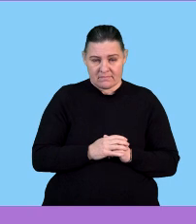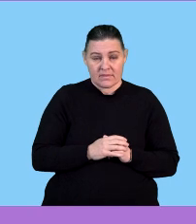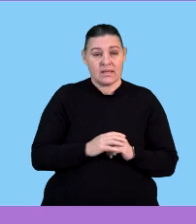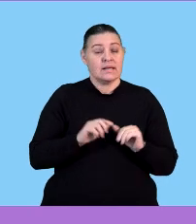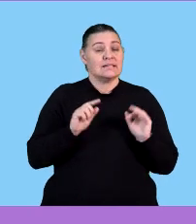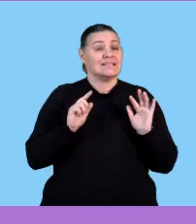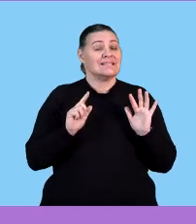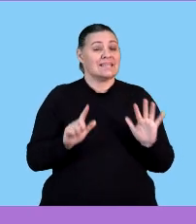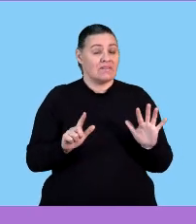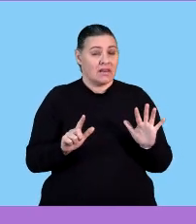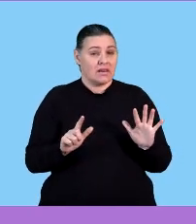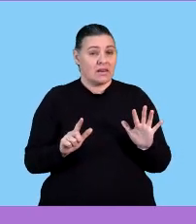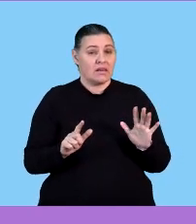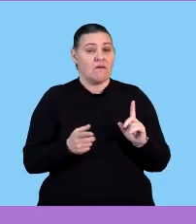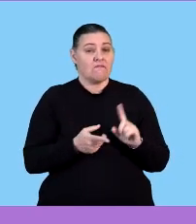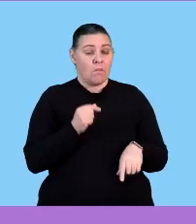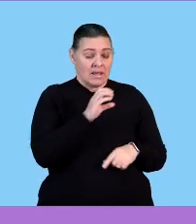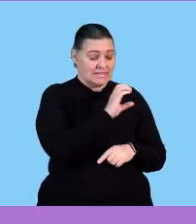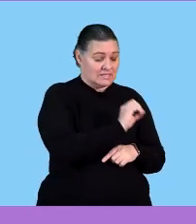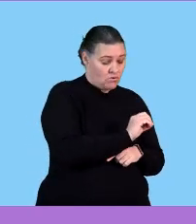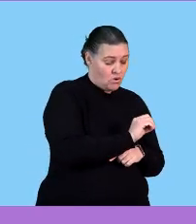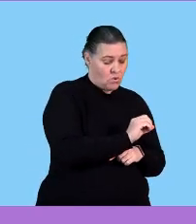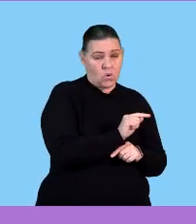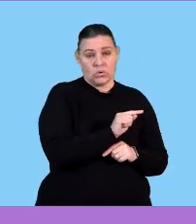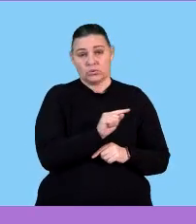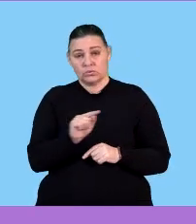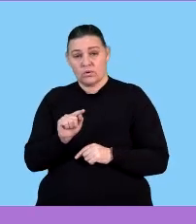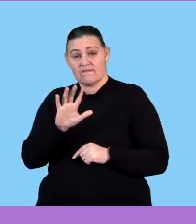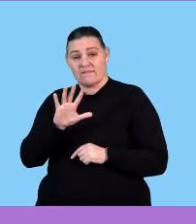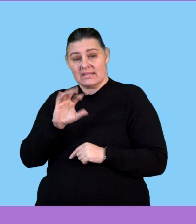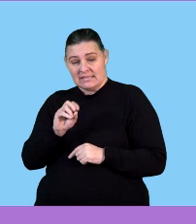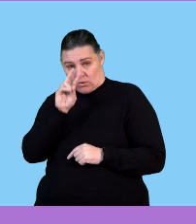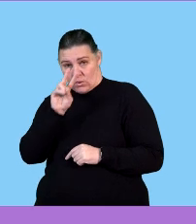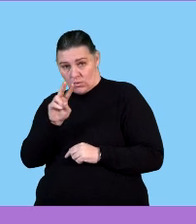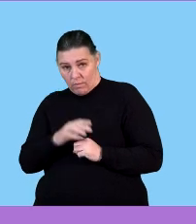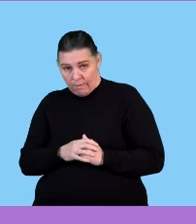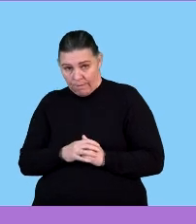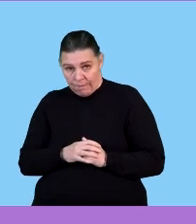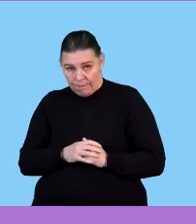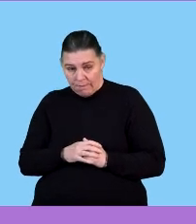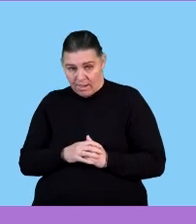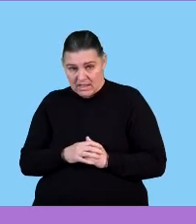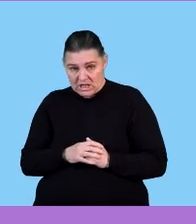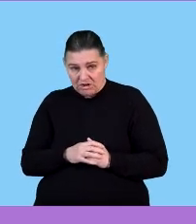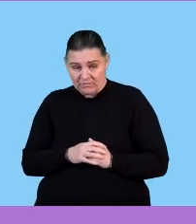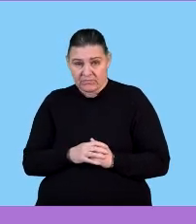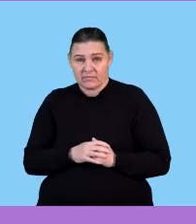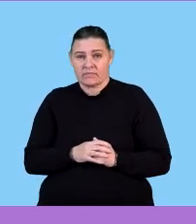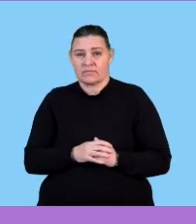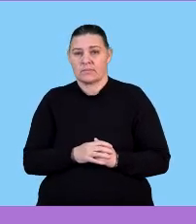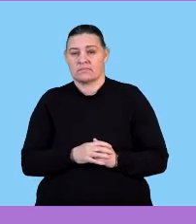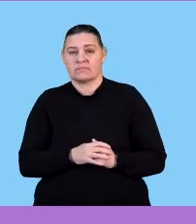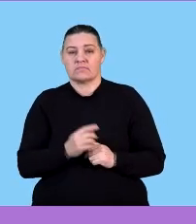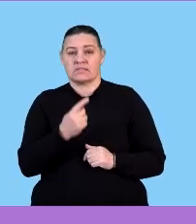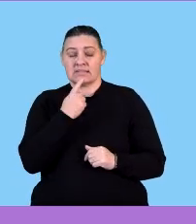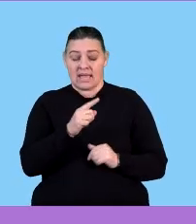That 7 is the distance between the 0 and the 50 that you are looking at. All right, so what am I saying?